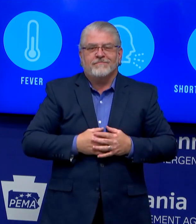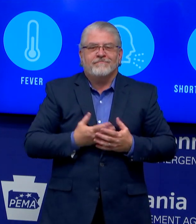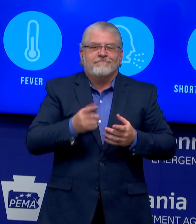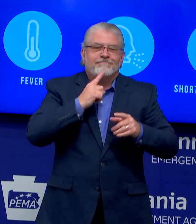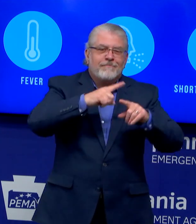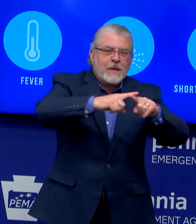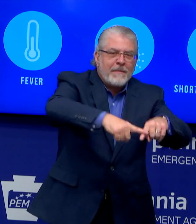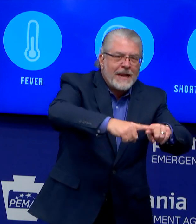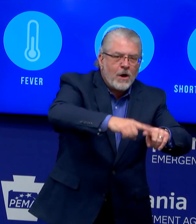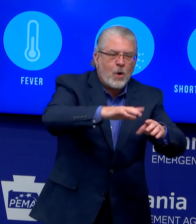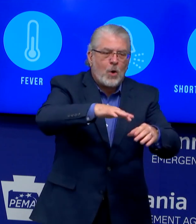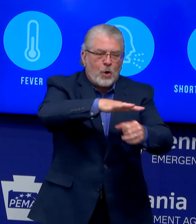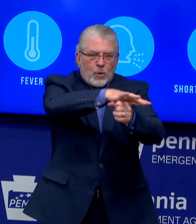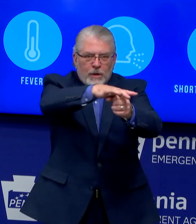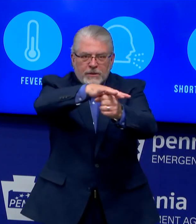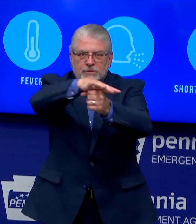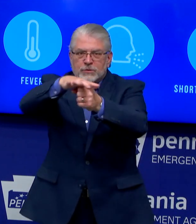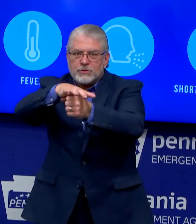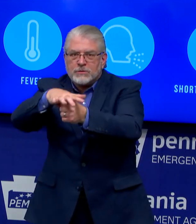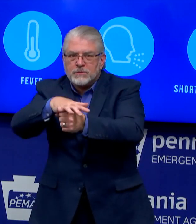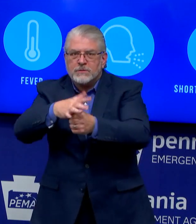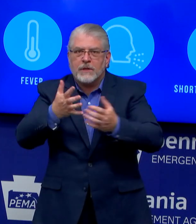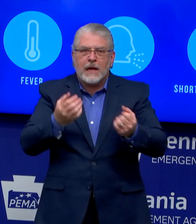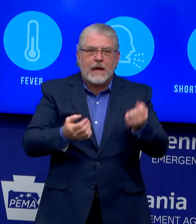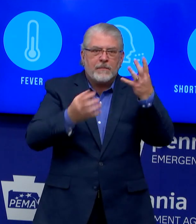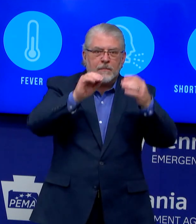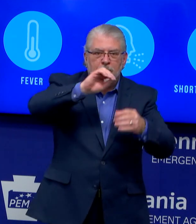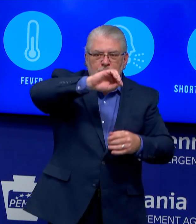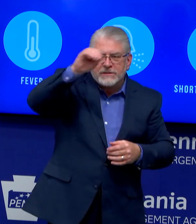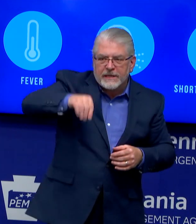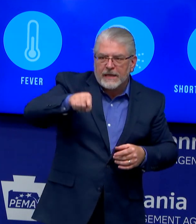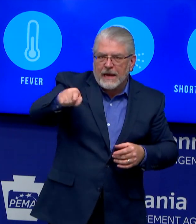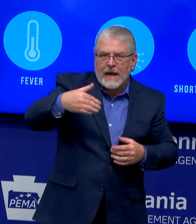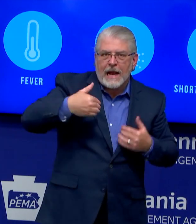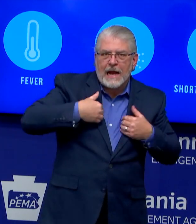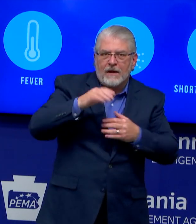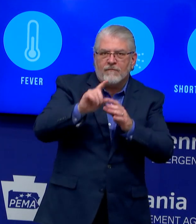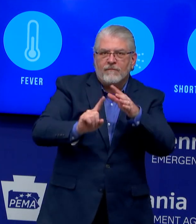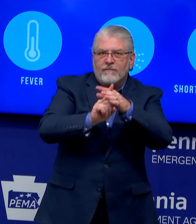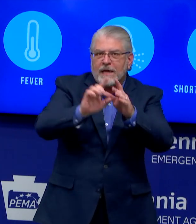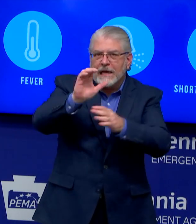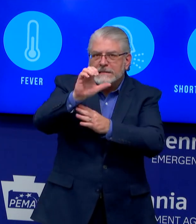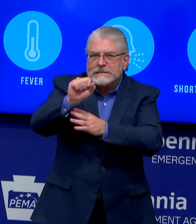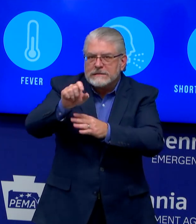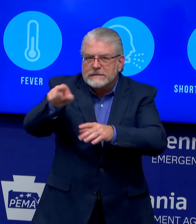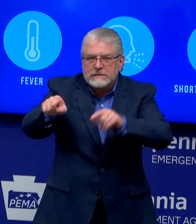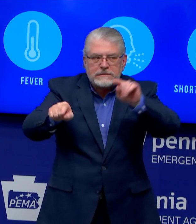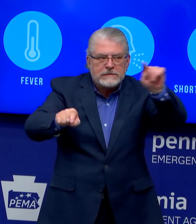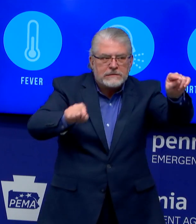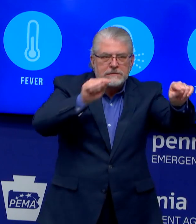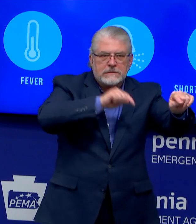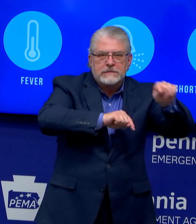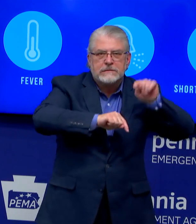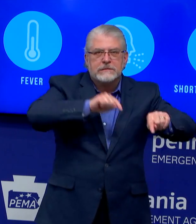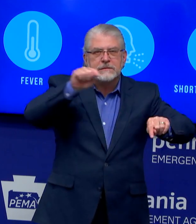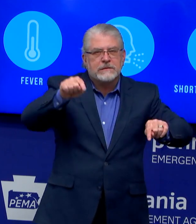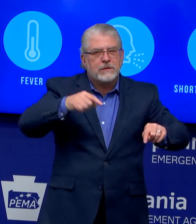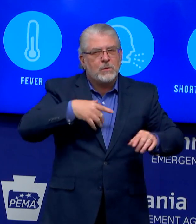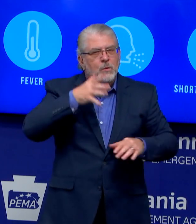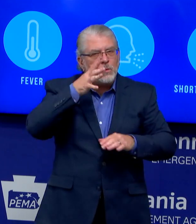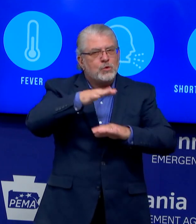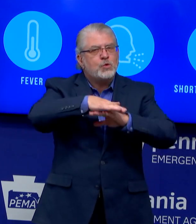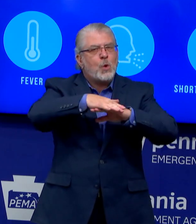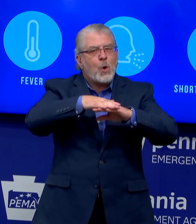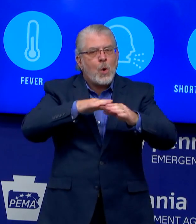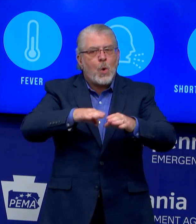cases that are done in a county or in a municipality that are positive, and all of those different factors in collaboration with people